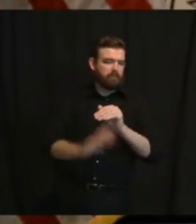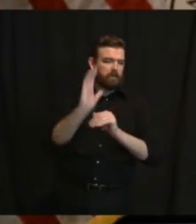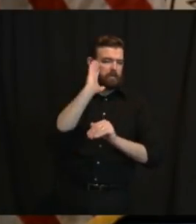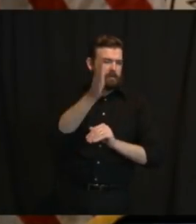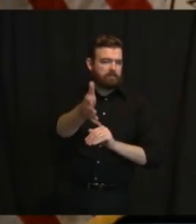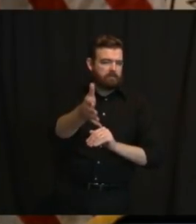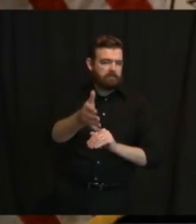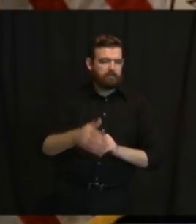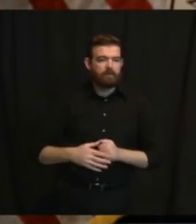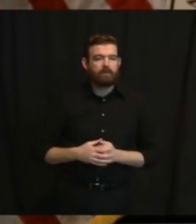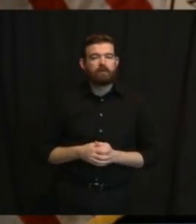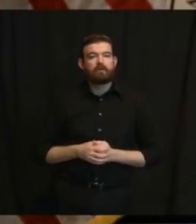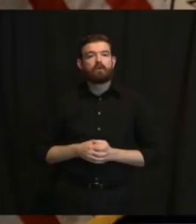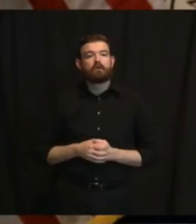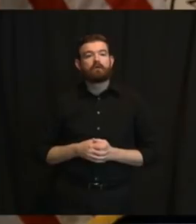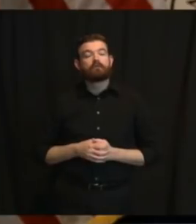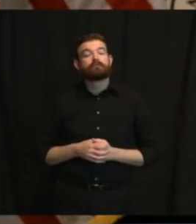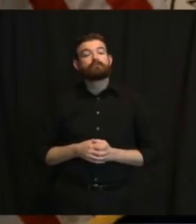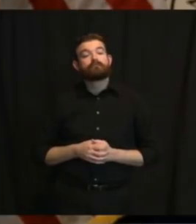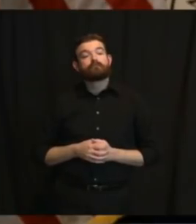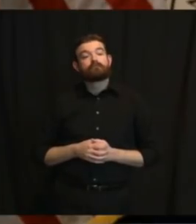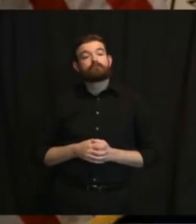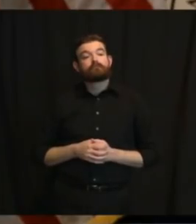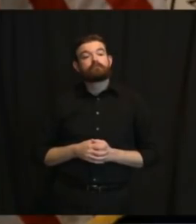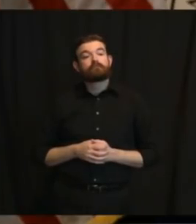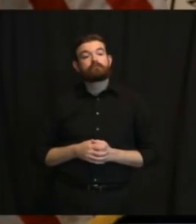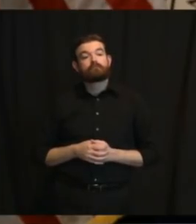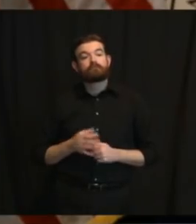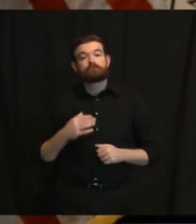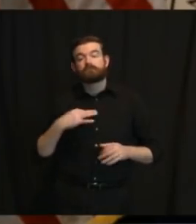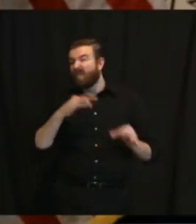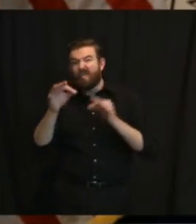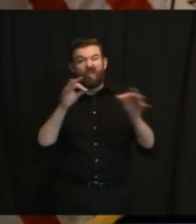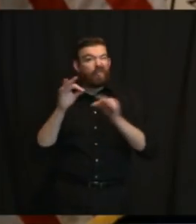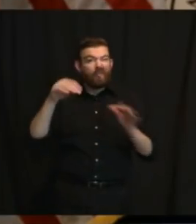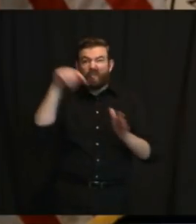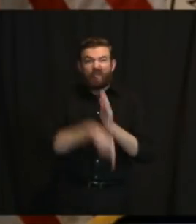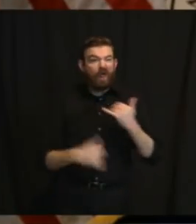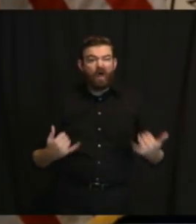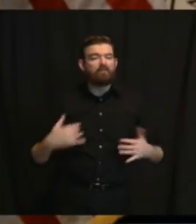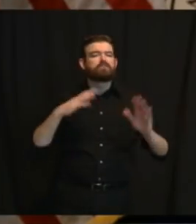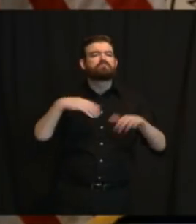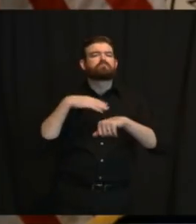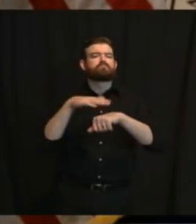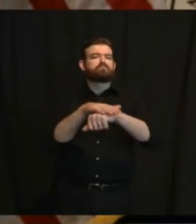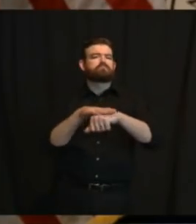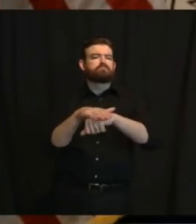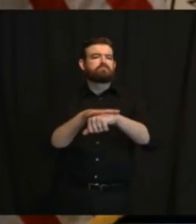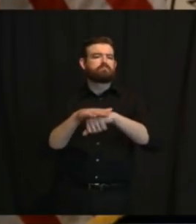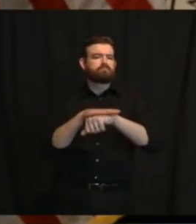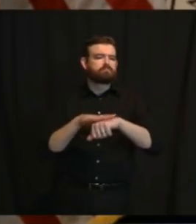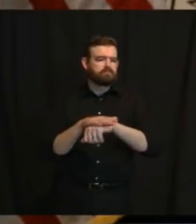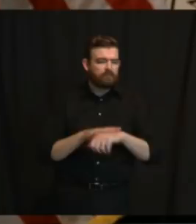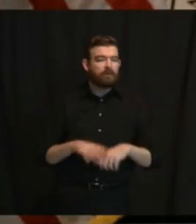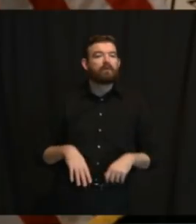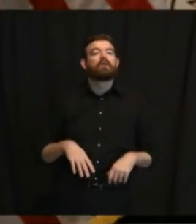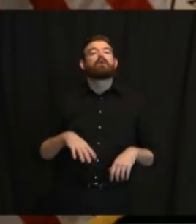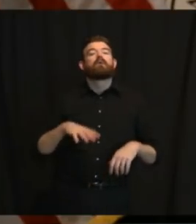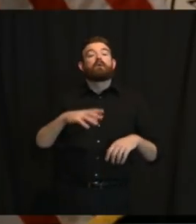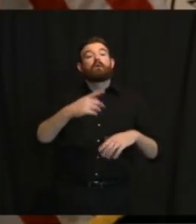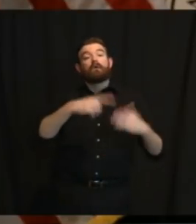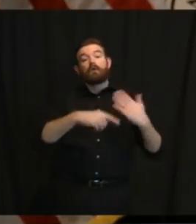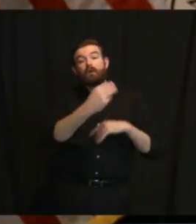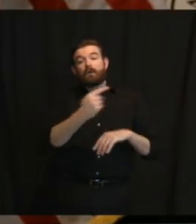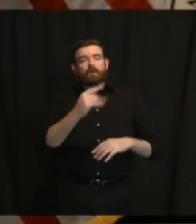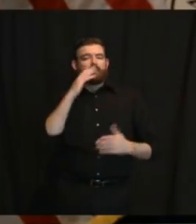lot of relevance, but you may hear and you will hear sort of the plan going forward. Secondly, and Pat will correct